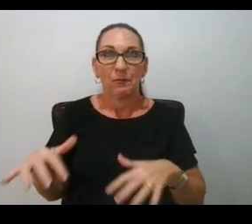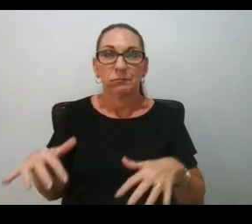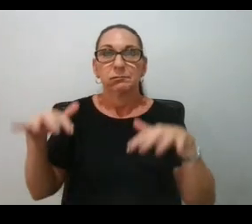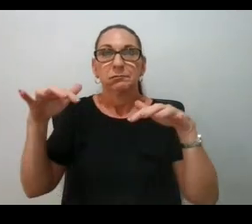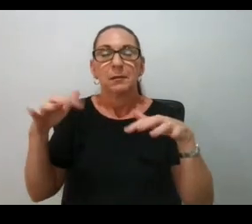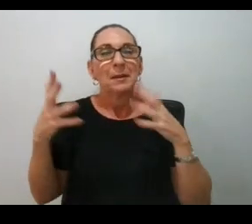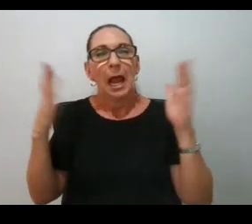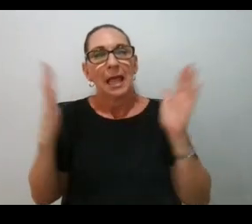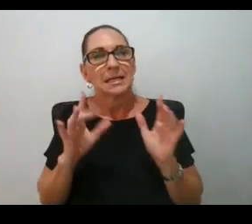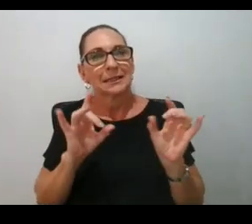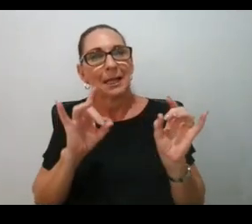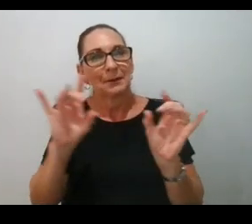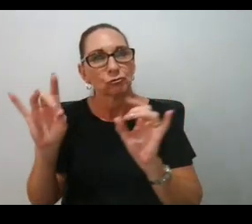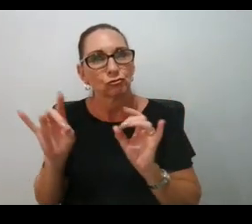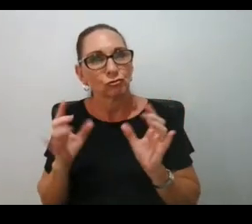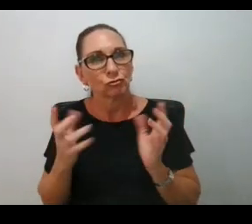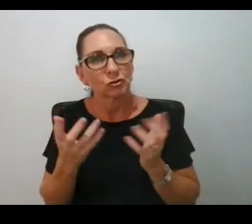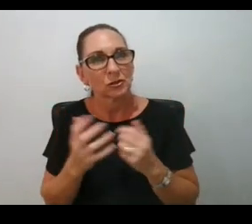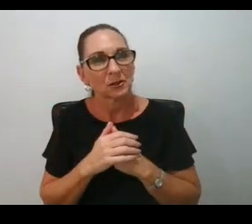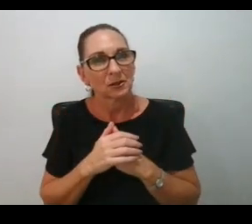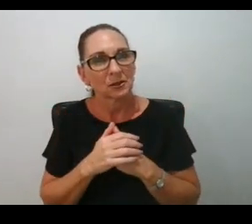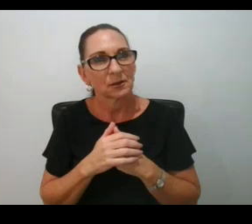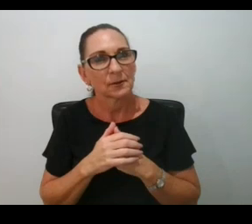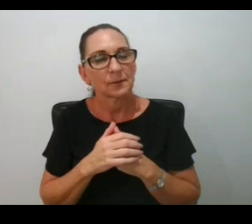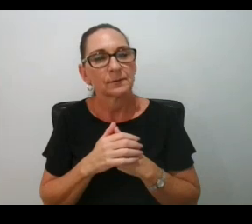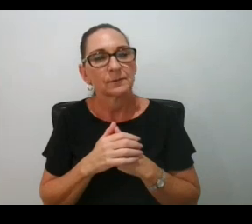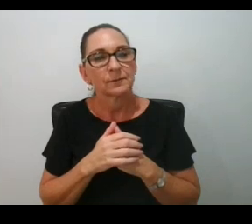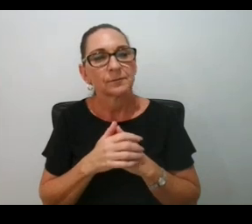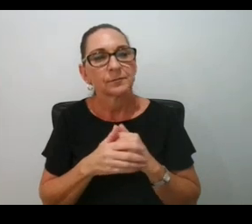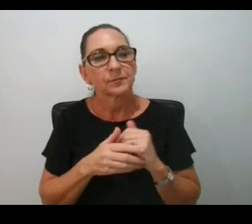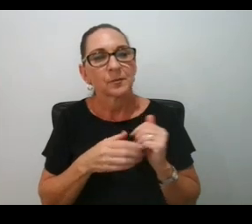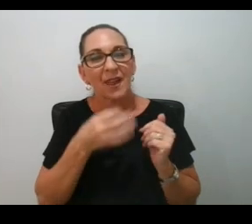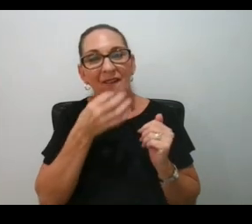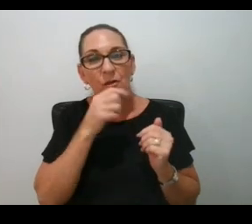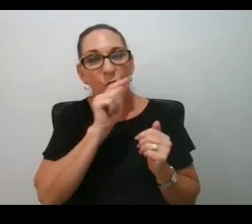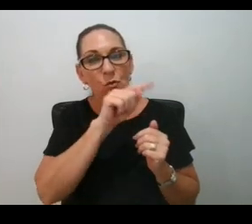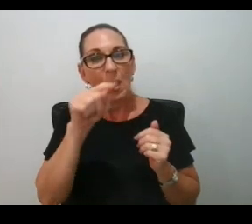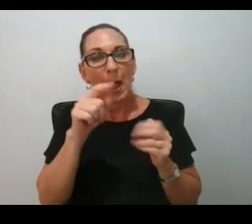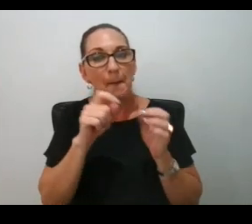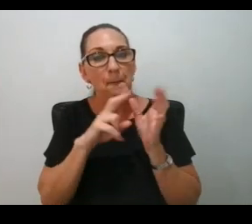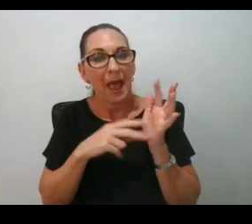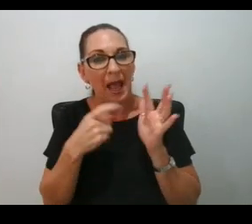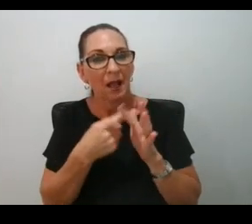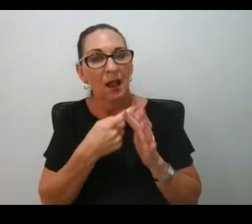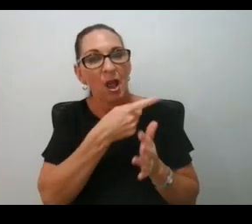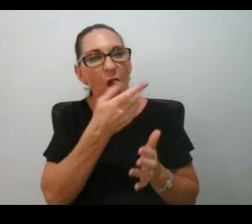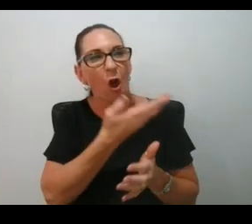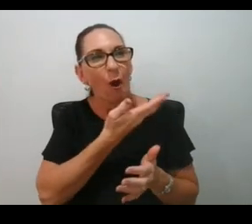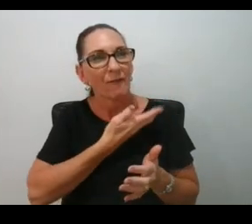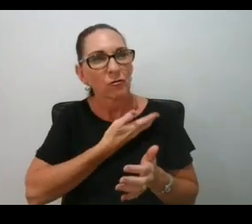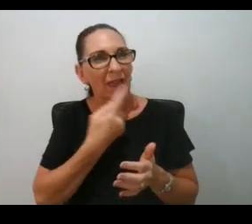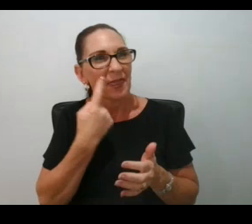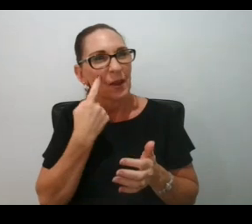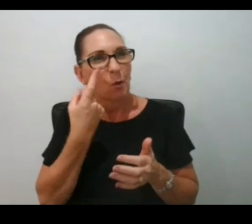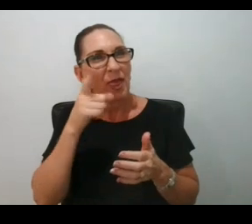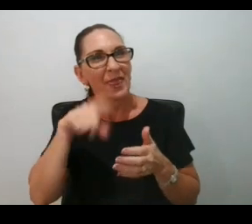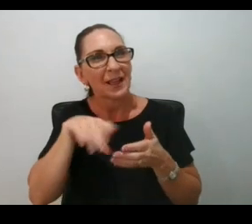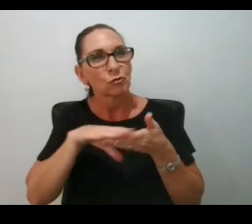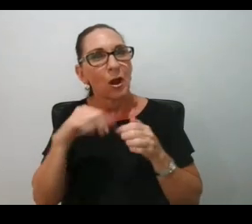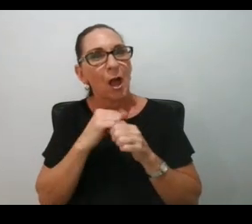those. There's also a couple of banks floating around who are offering, I think it's a $1,000 grant to